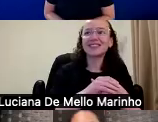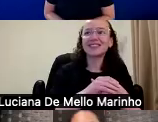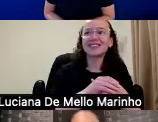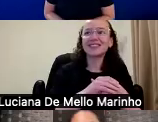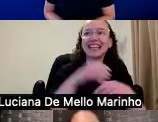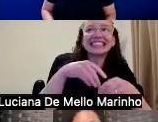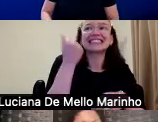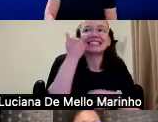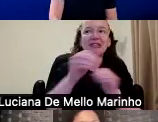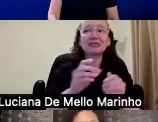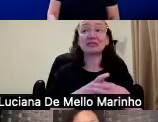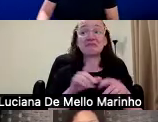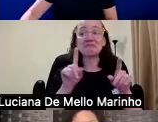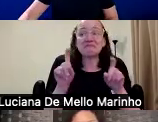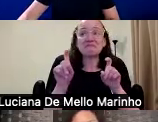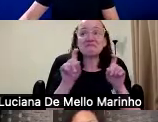in a dentist office?